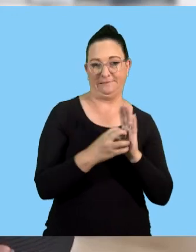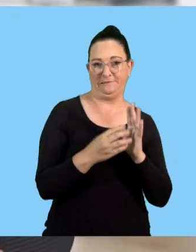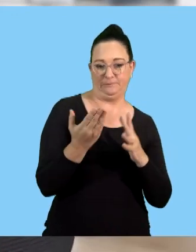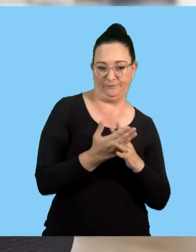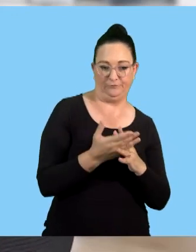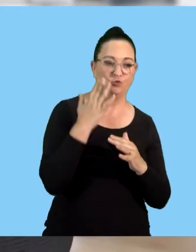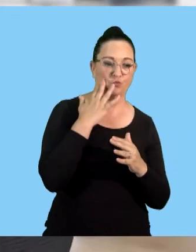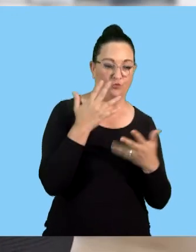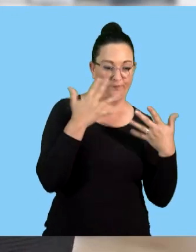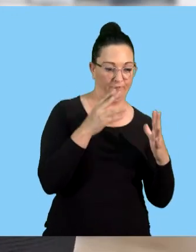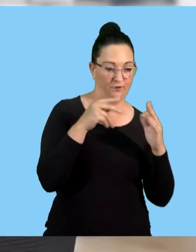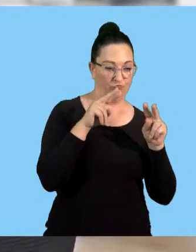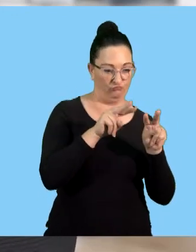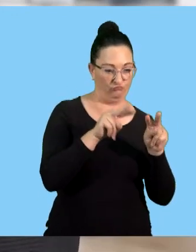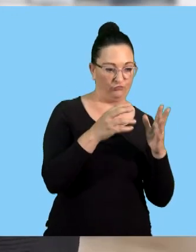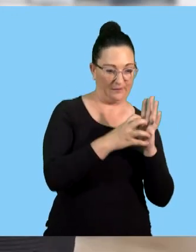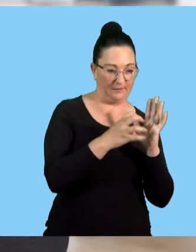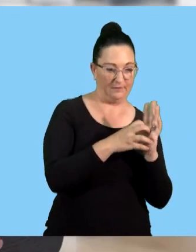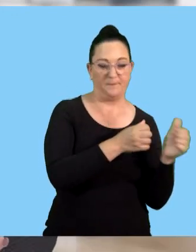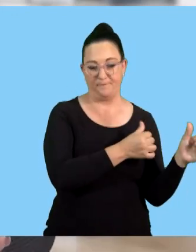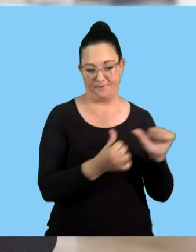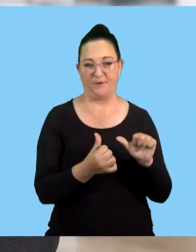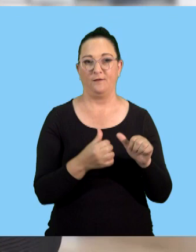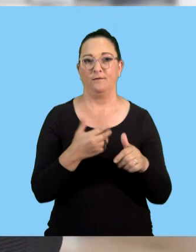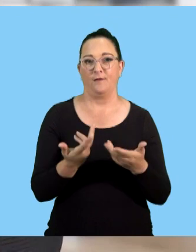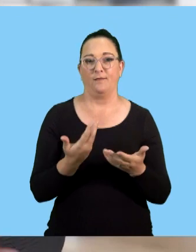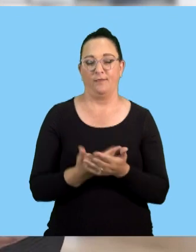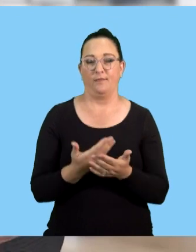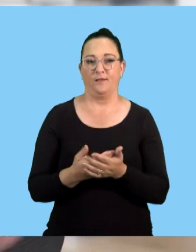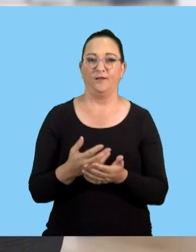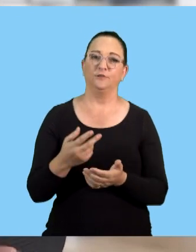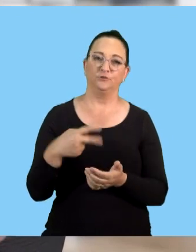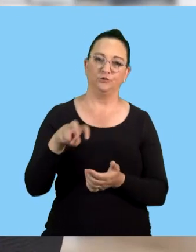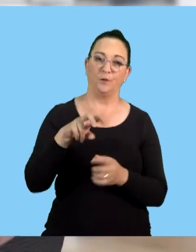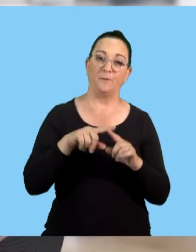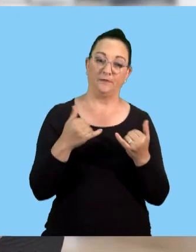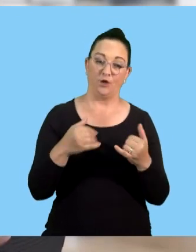break, and then when we come back, we continue actually with our journey for today.